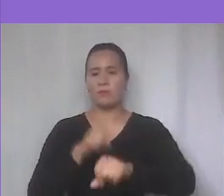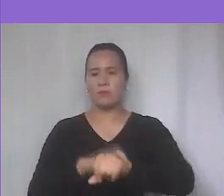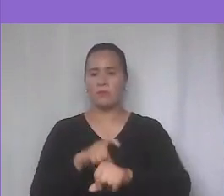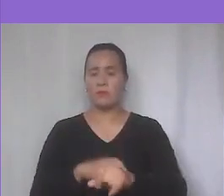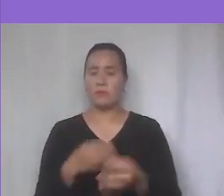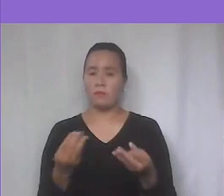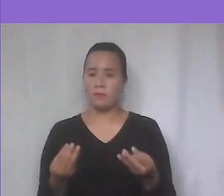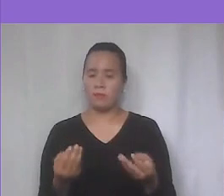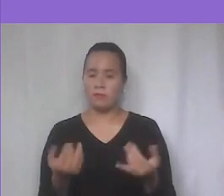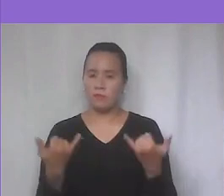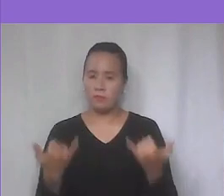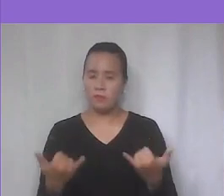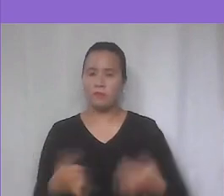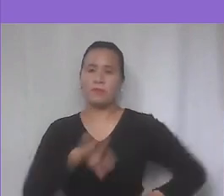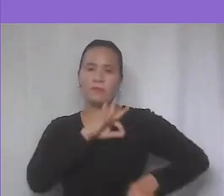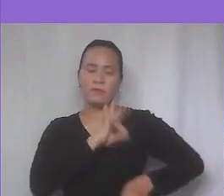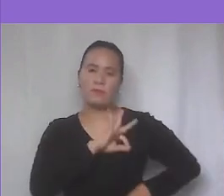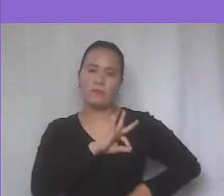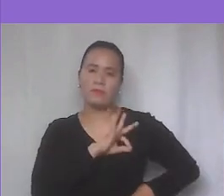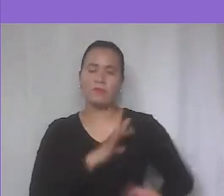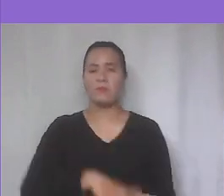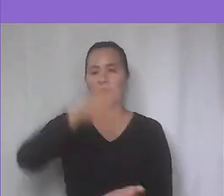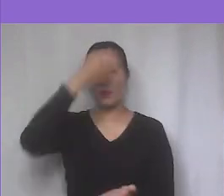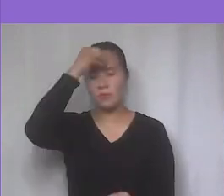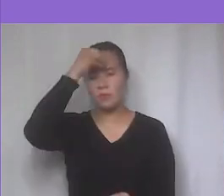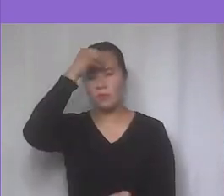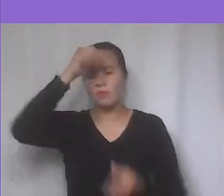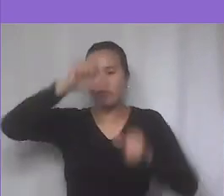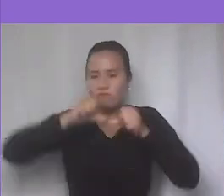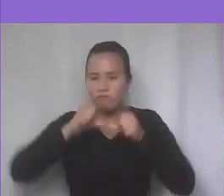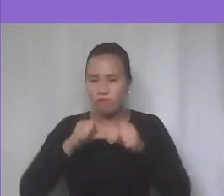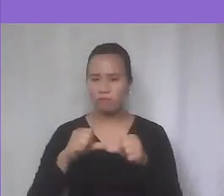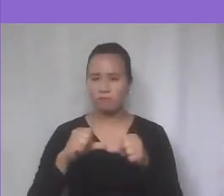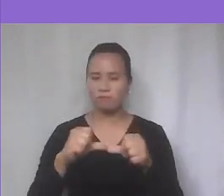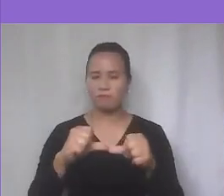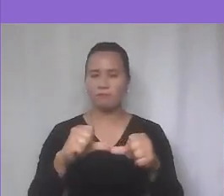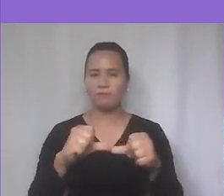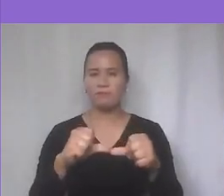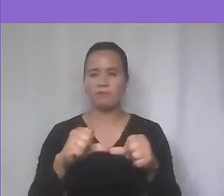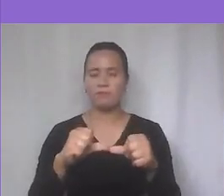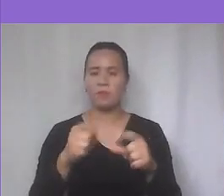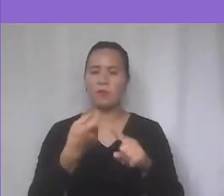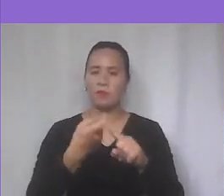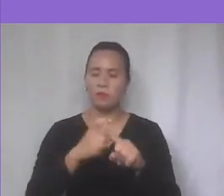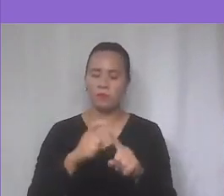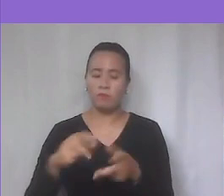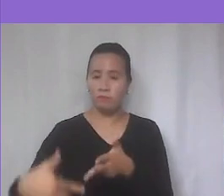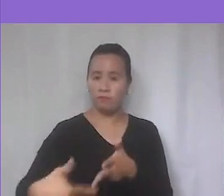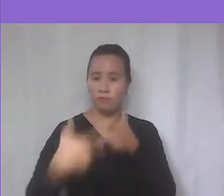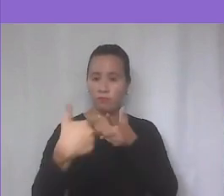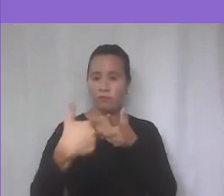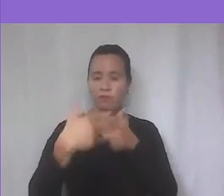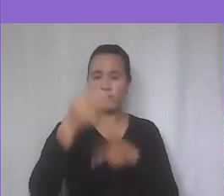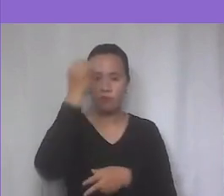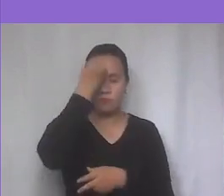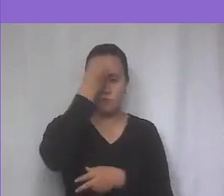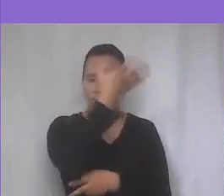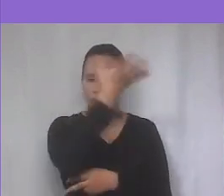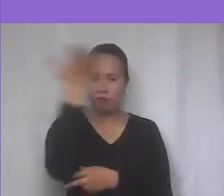to relearn and learn and learn from this online information drive or